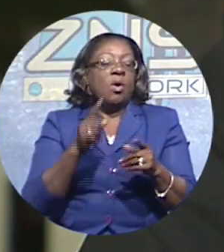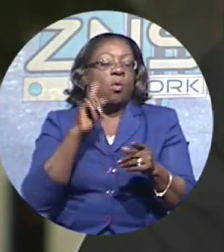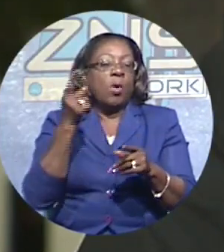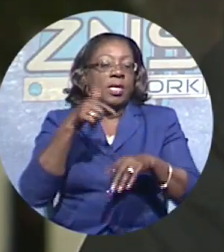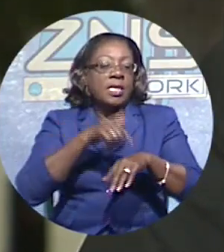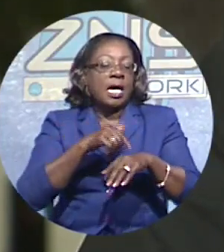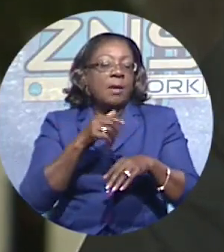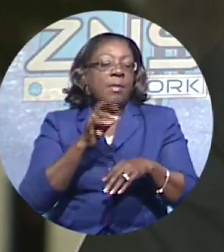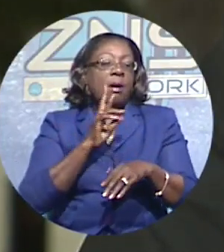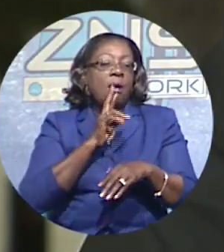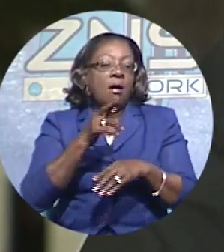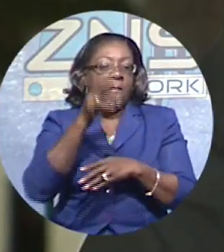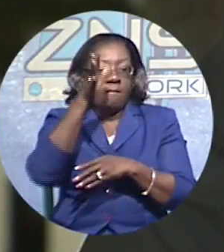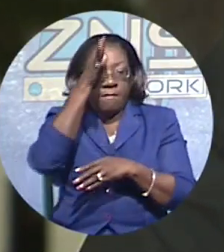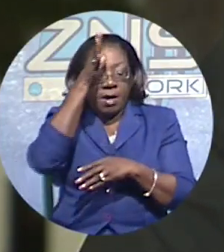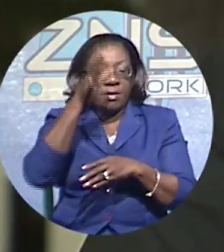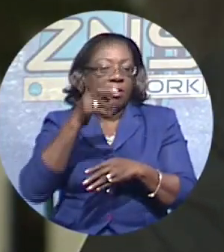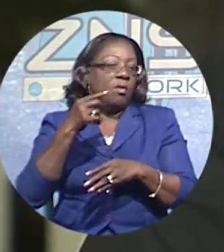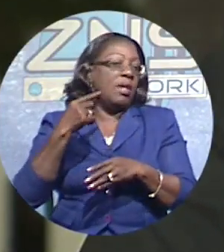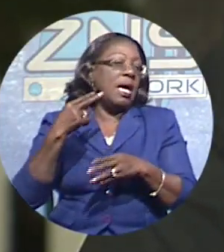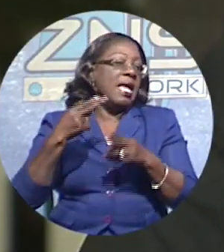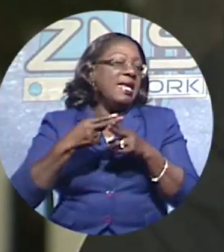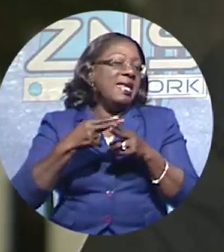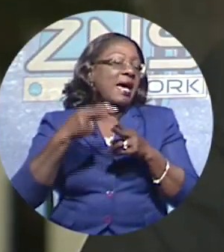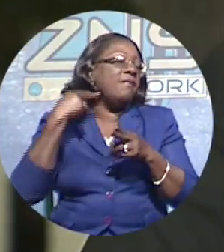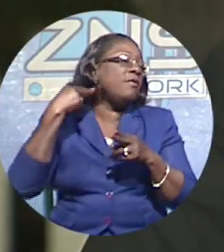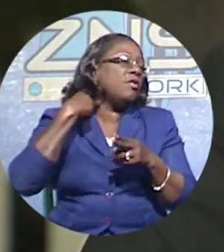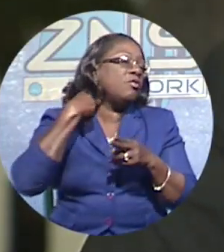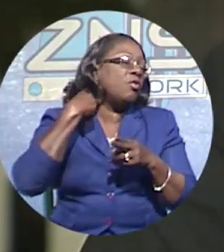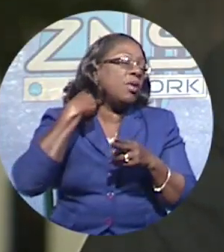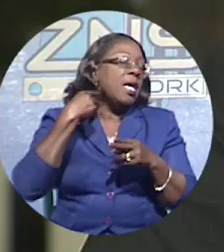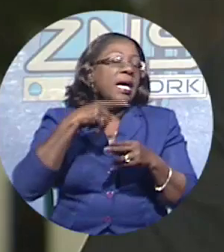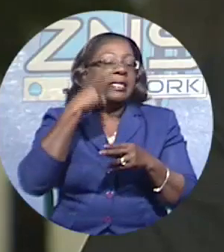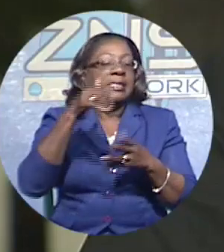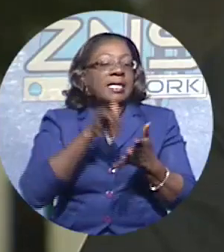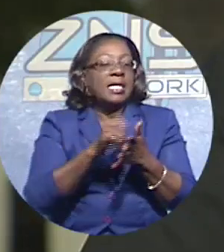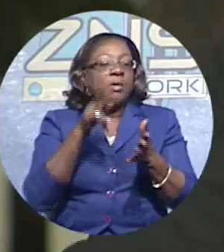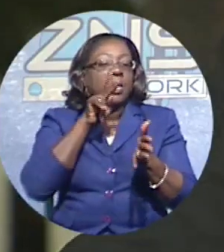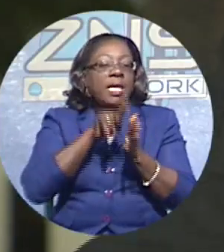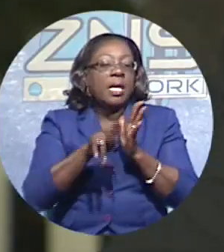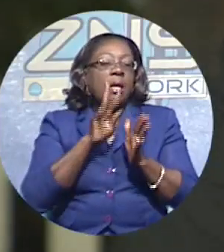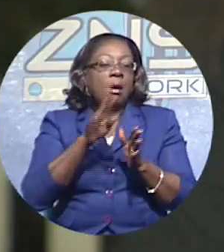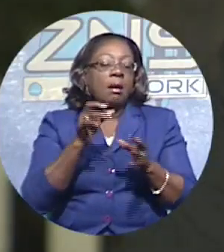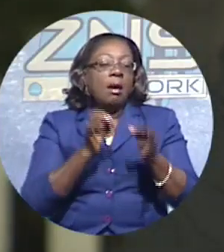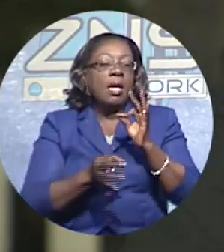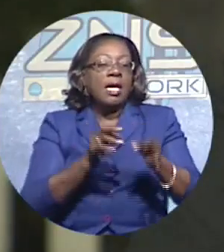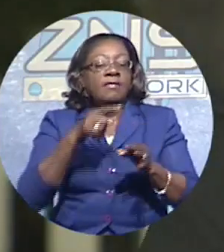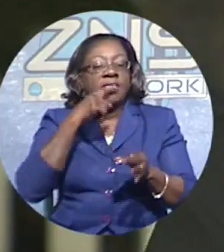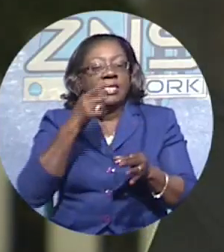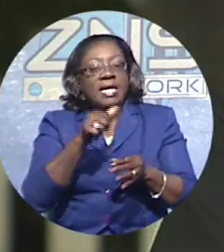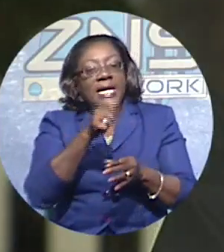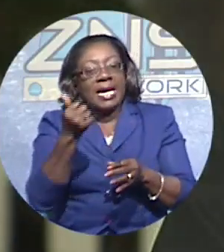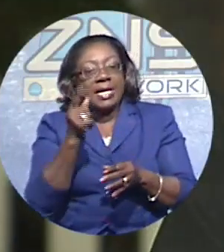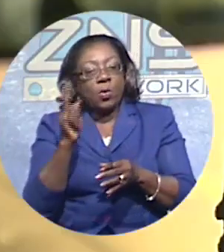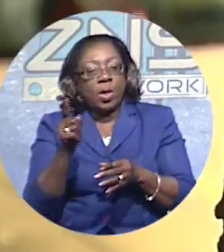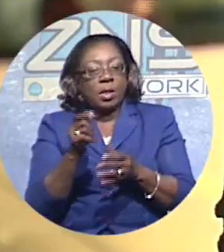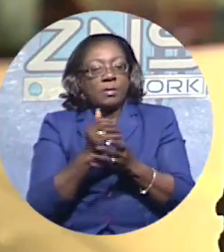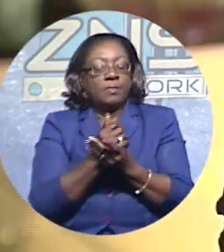threatened to kill her if she told anybody about the abuse. Justice Indra Charles will sentence the father at a later date.